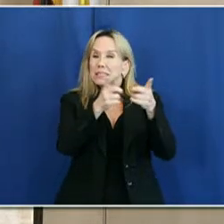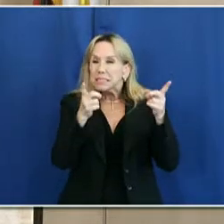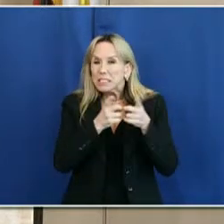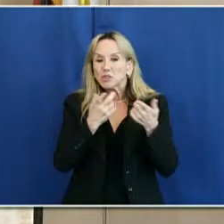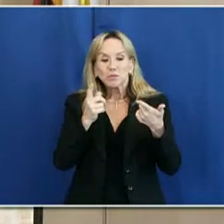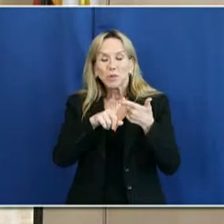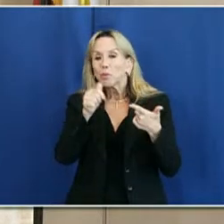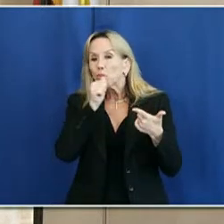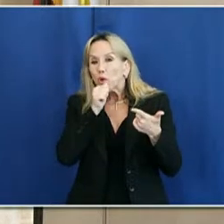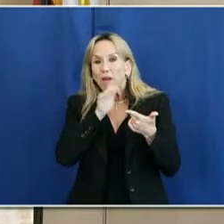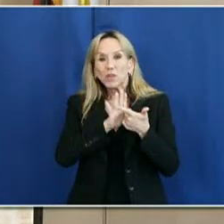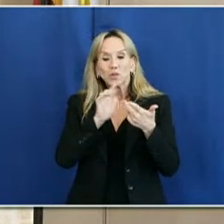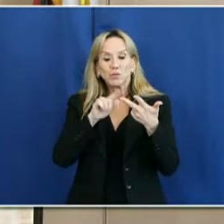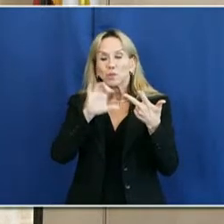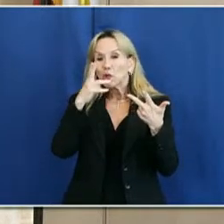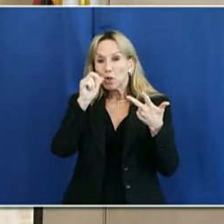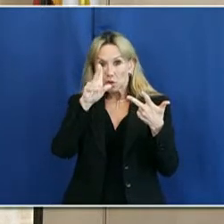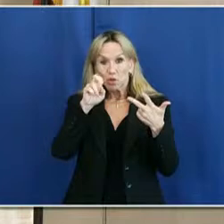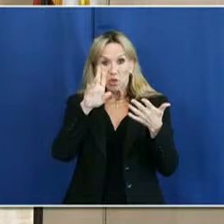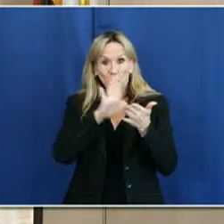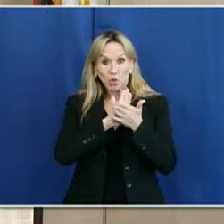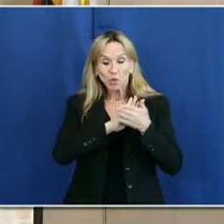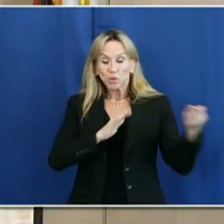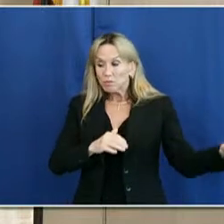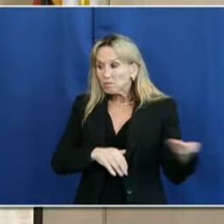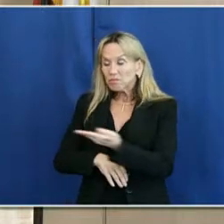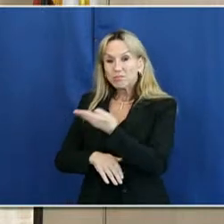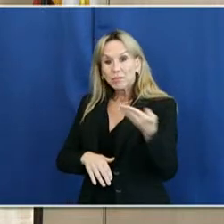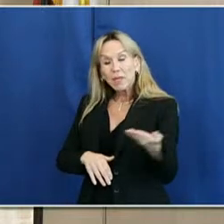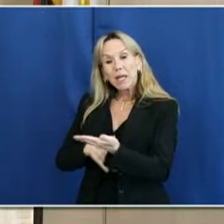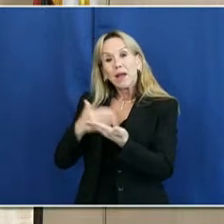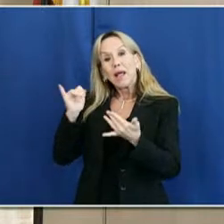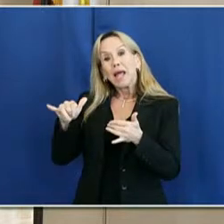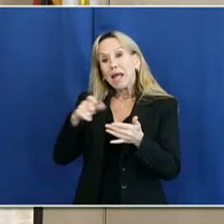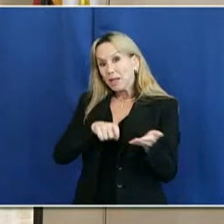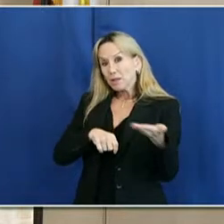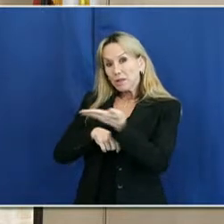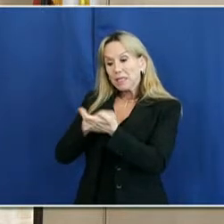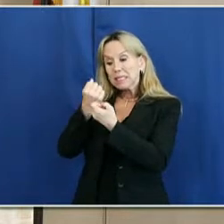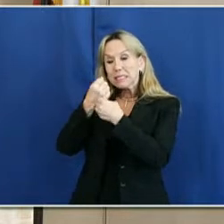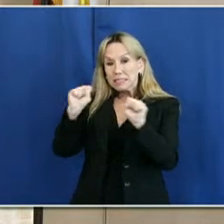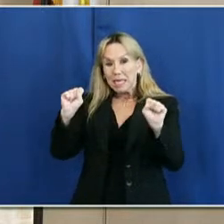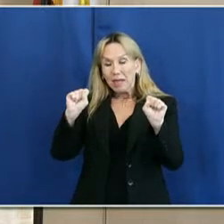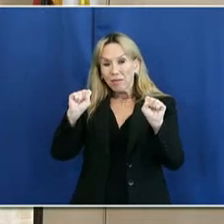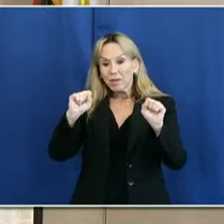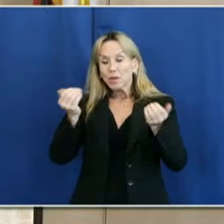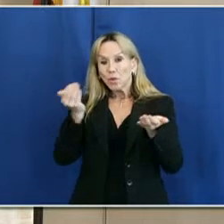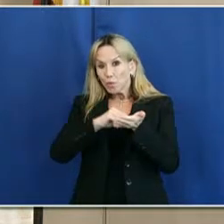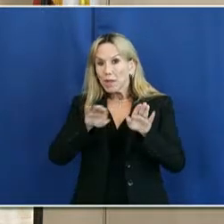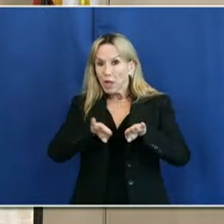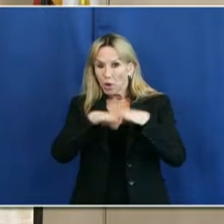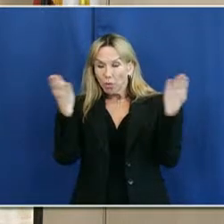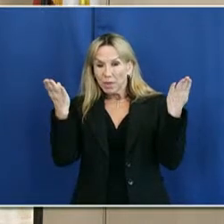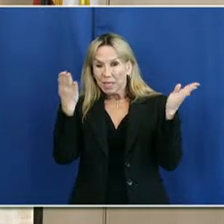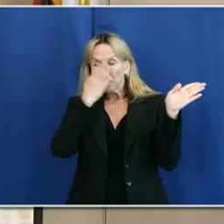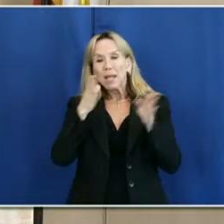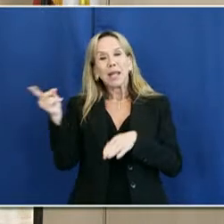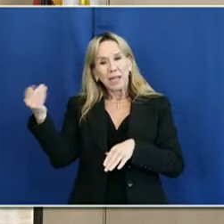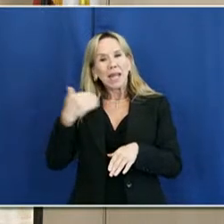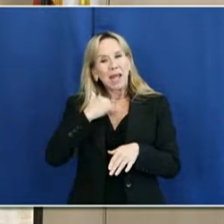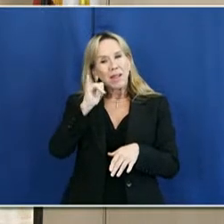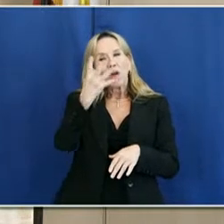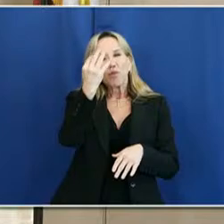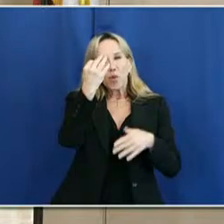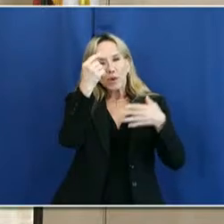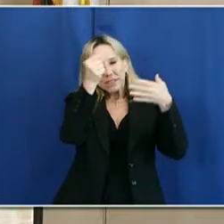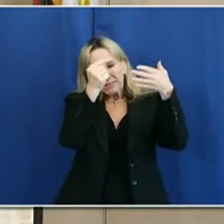districts, private schools, or charter schools, each of those safe reopening plans had information about those 14 elements, and that's